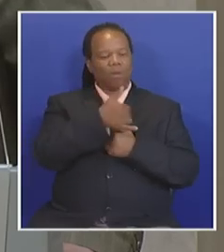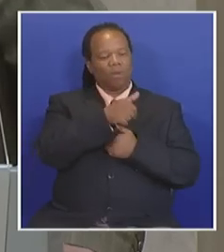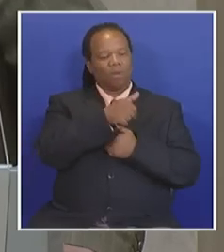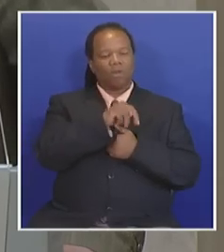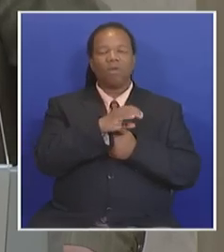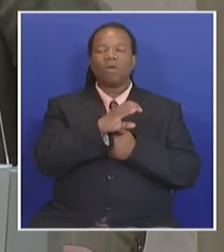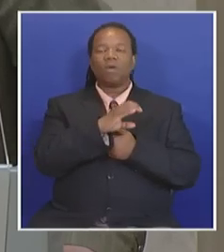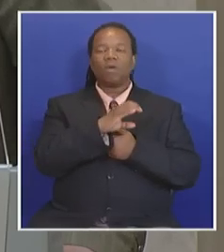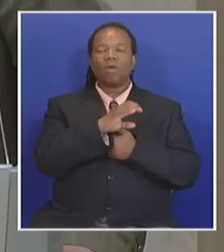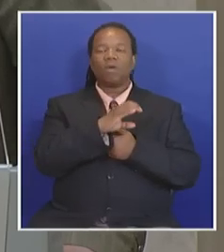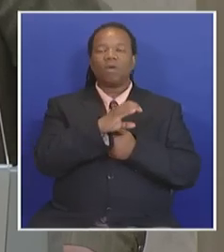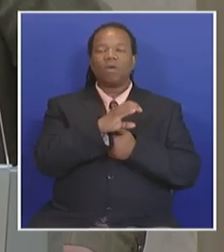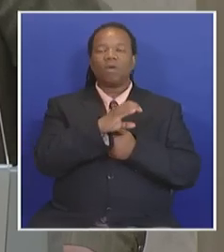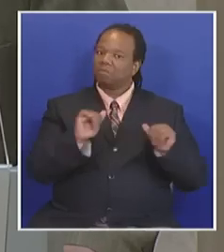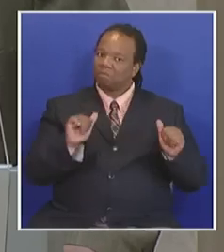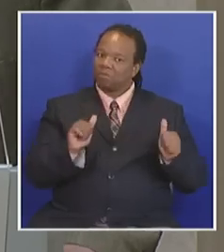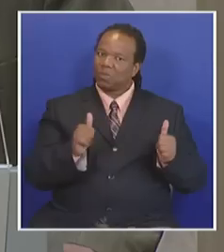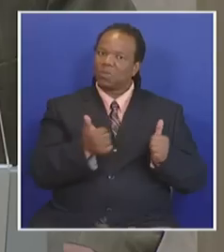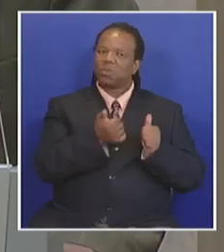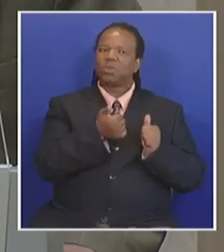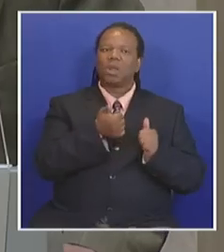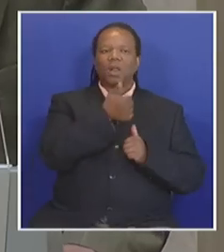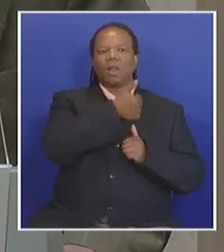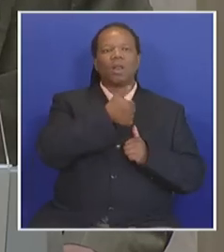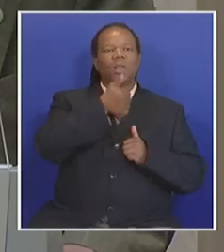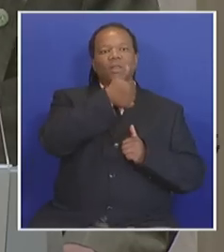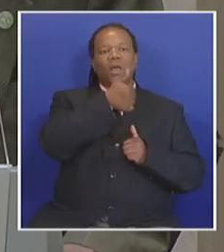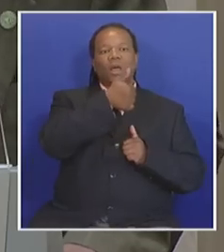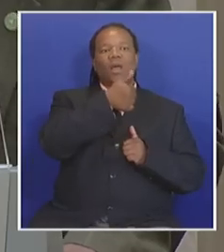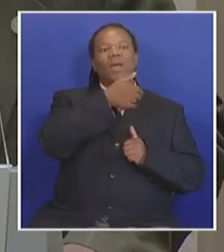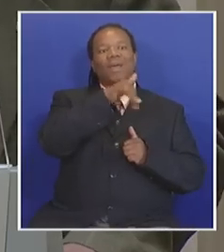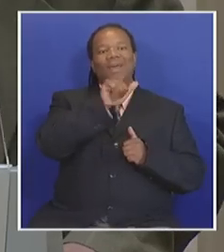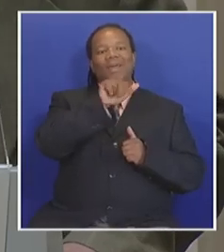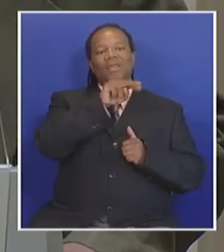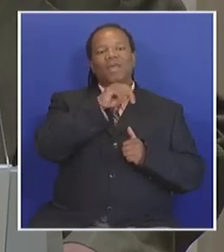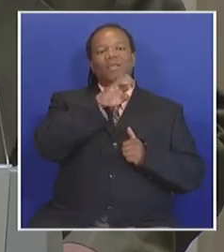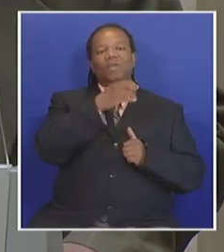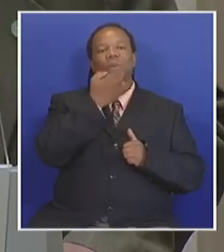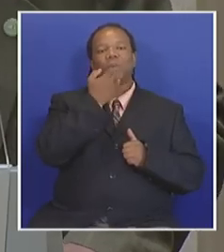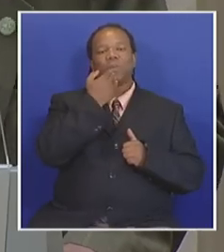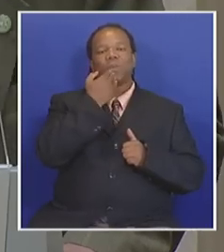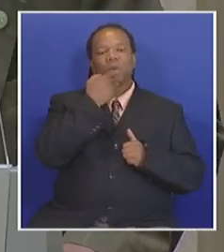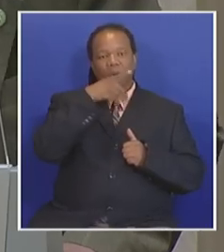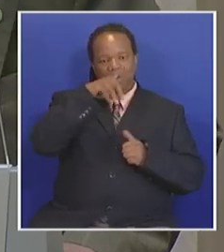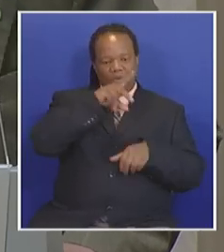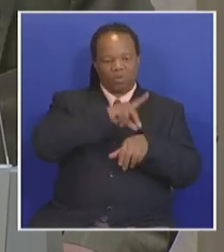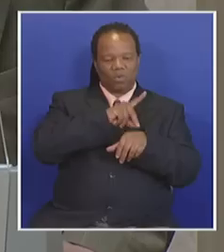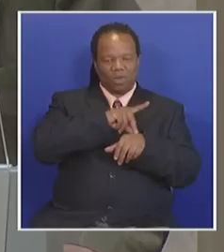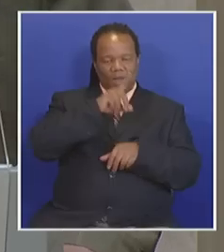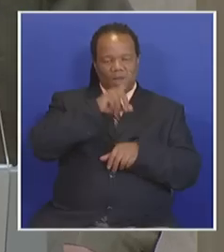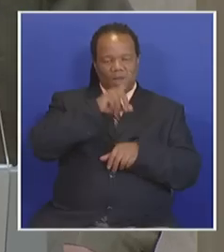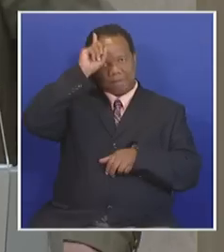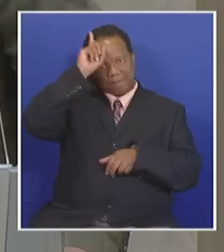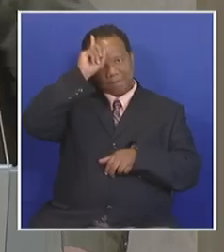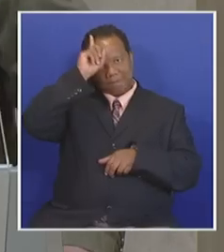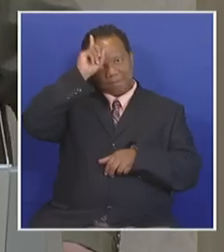and world-renowned leader, the ANC's leader, former President Dr. Nelson Mandela, during his